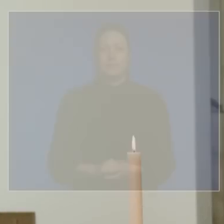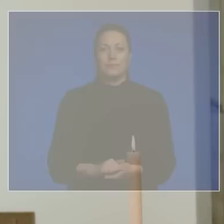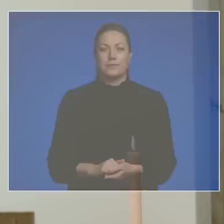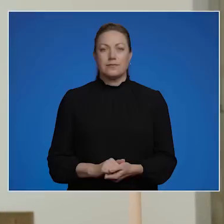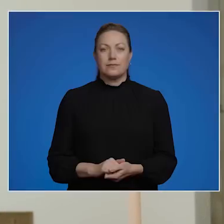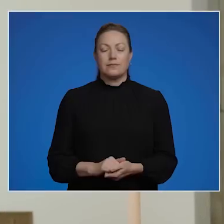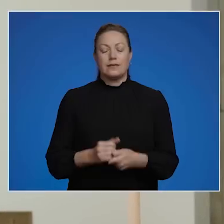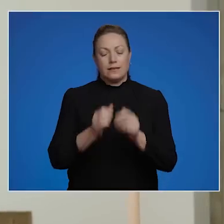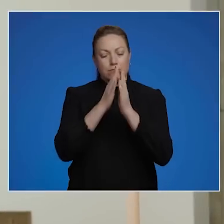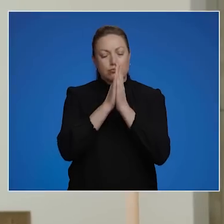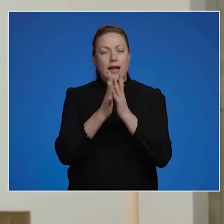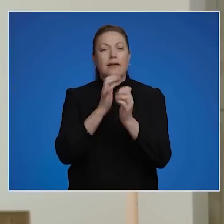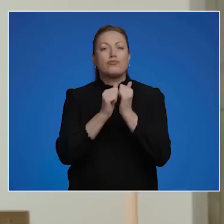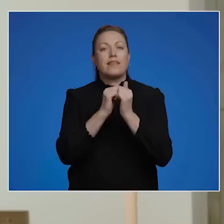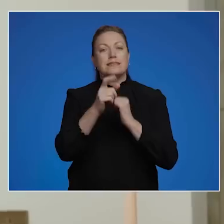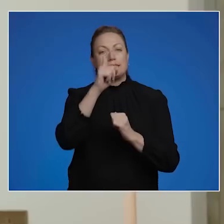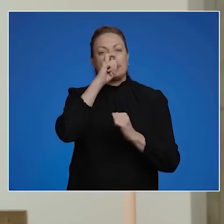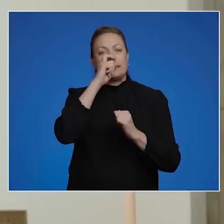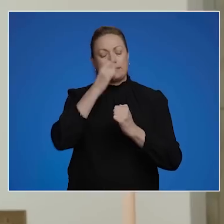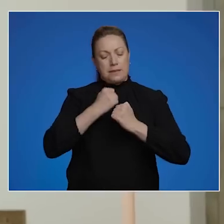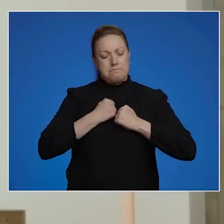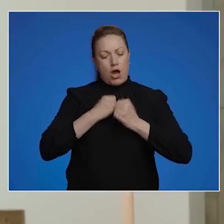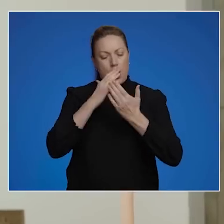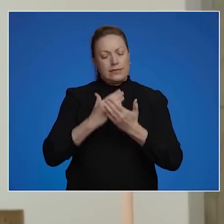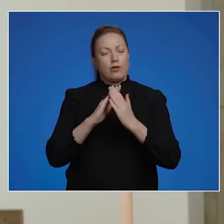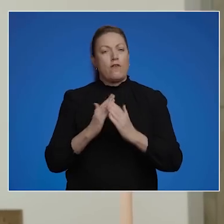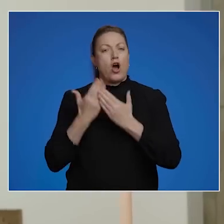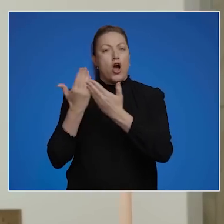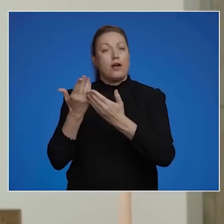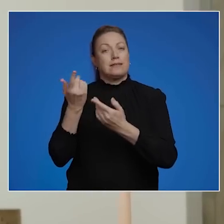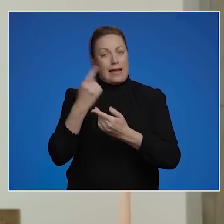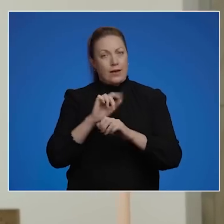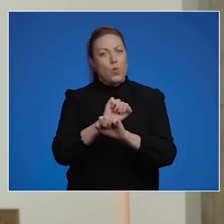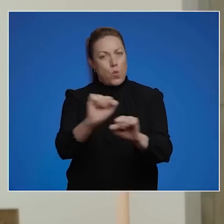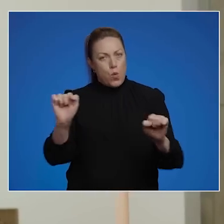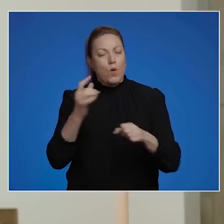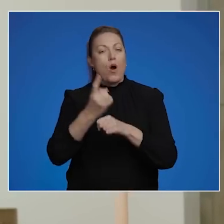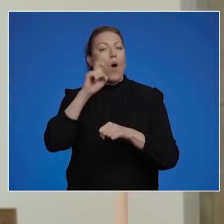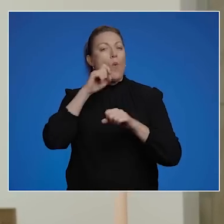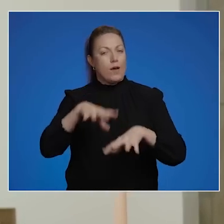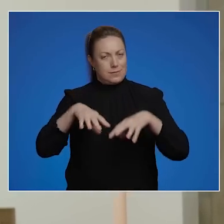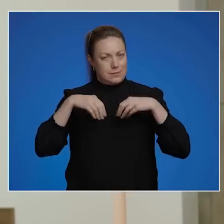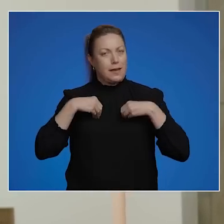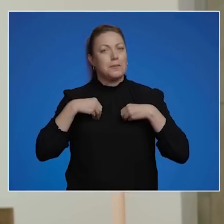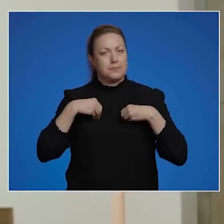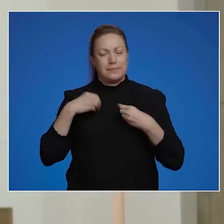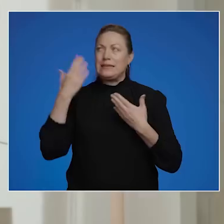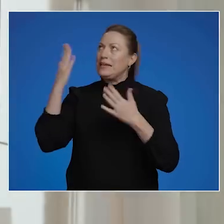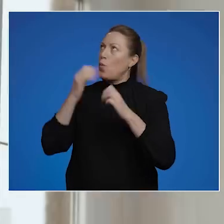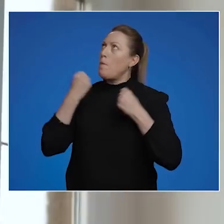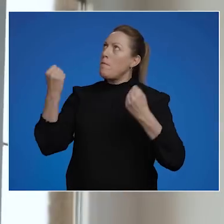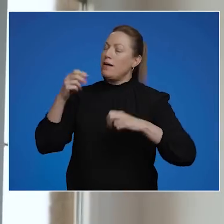Pray, brothers and sisters, that my sacrifice and yours may be acceptable to God, the Almighty Father.